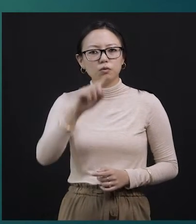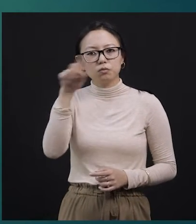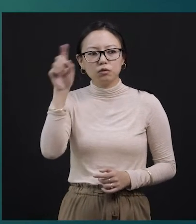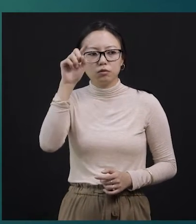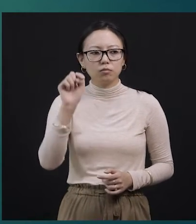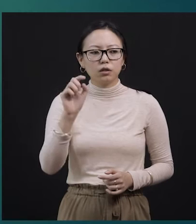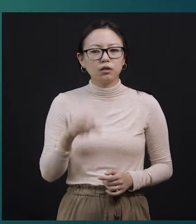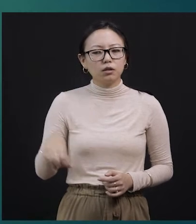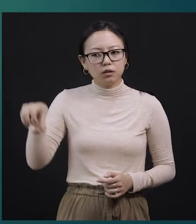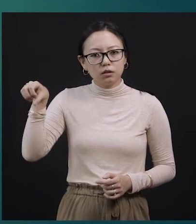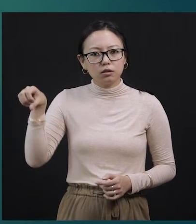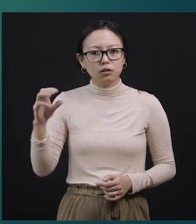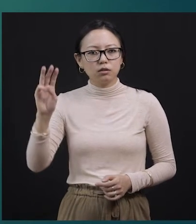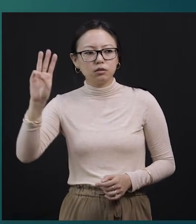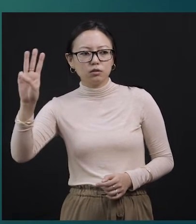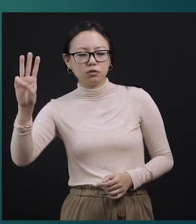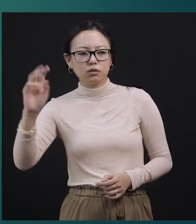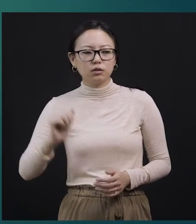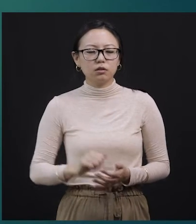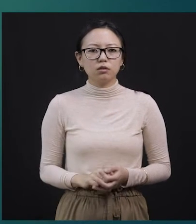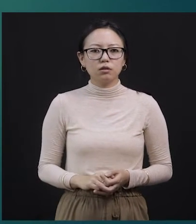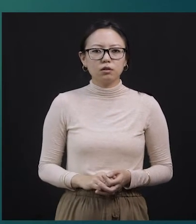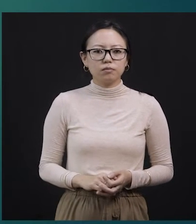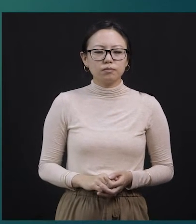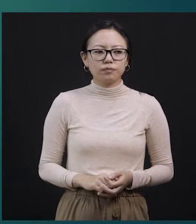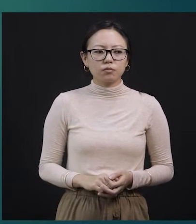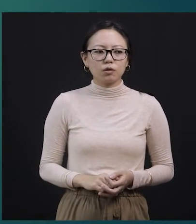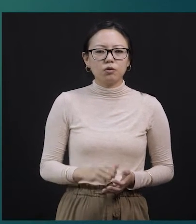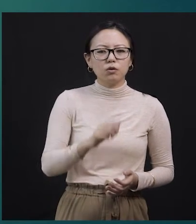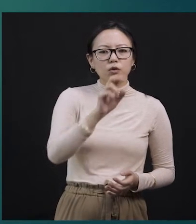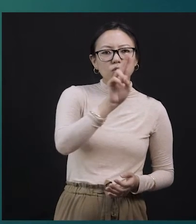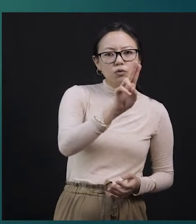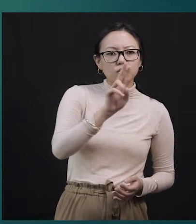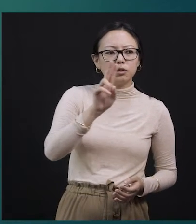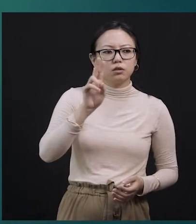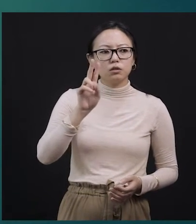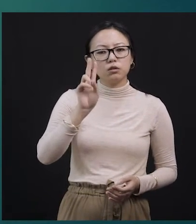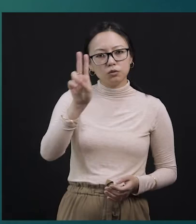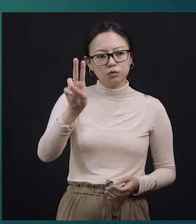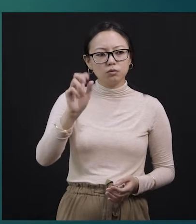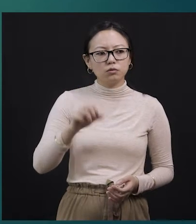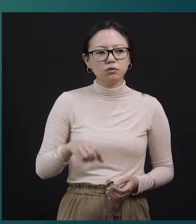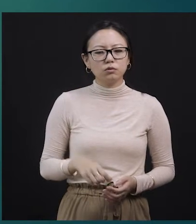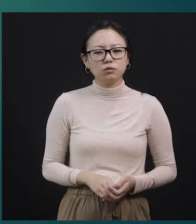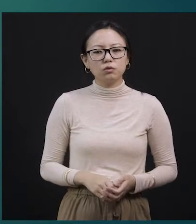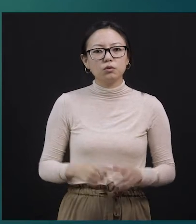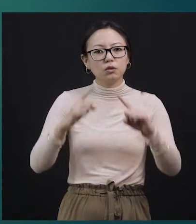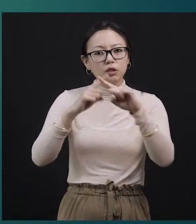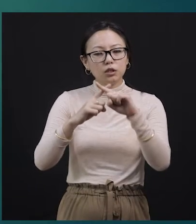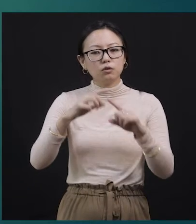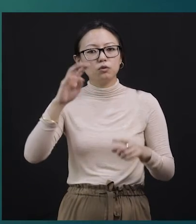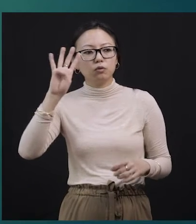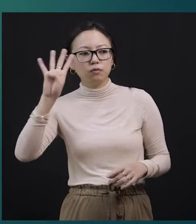you divide with 93, so you need to put 4 times and it will be 88. Alright, when you put it